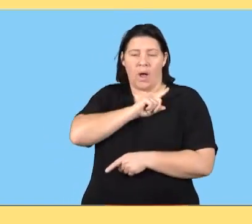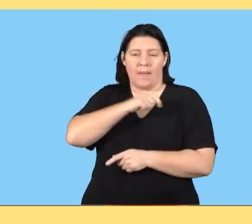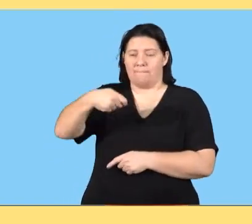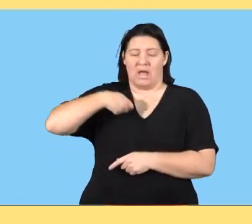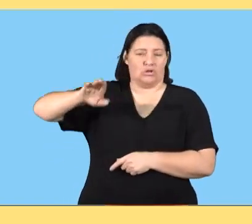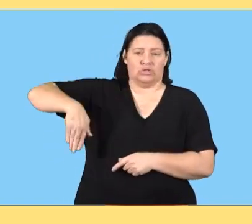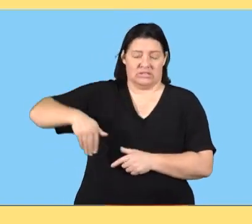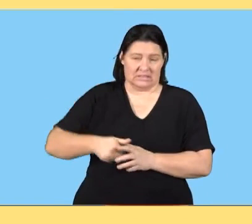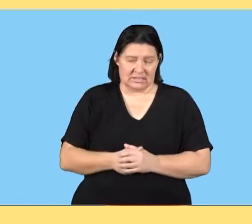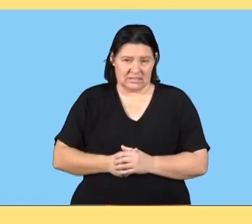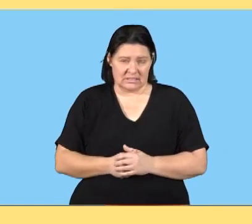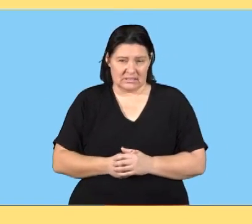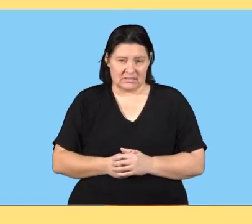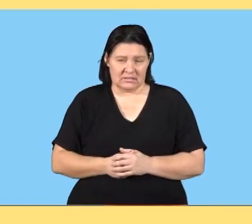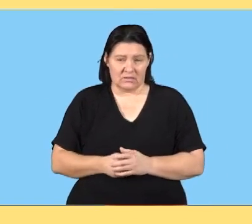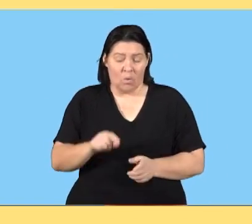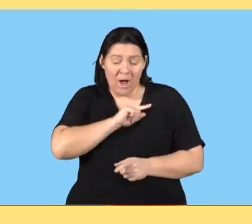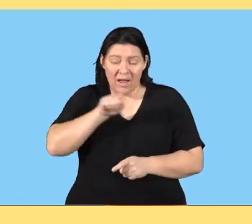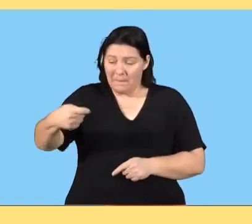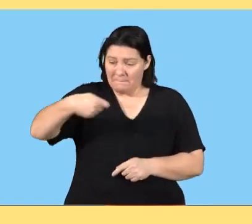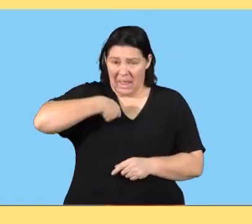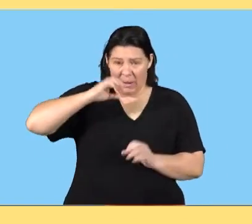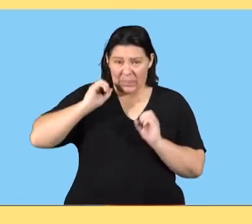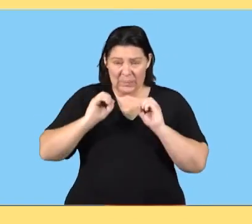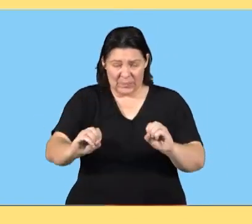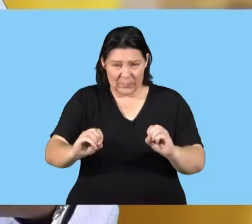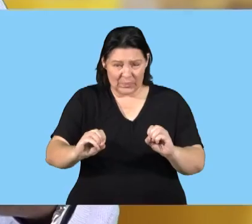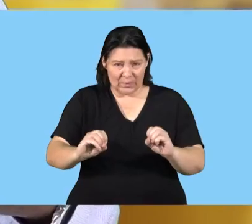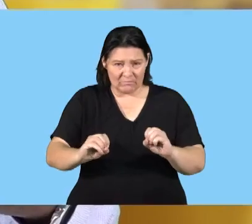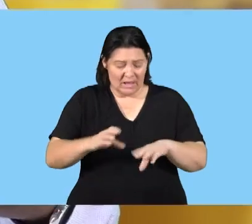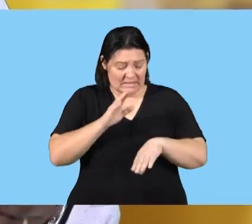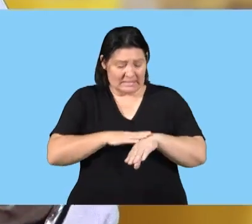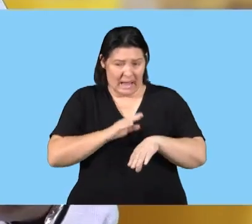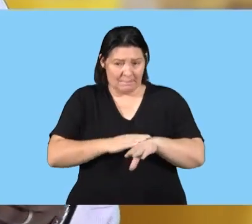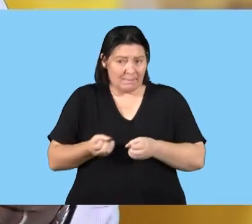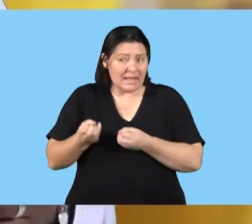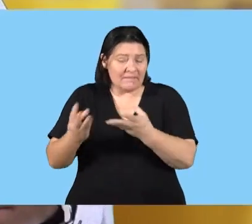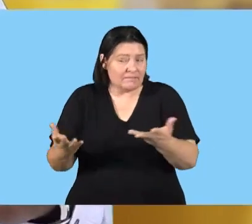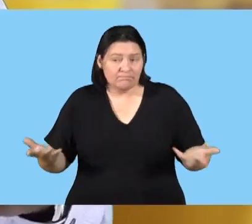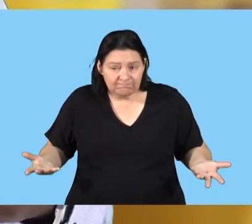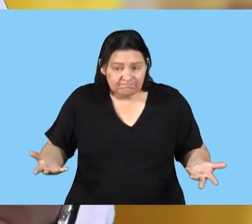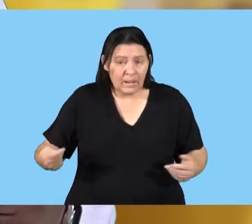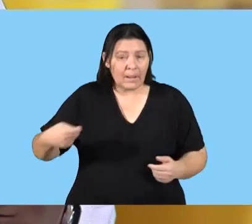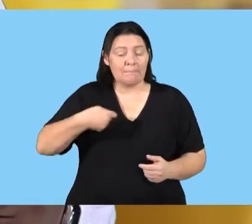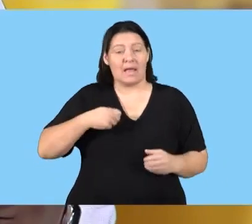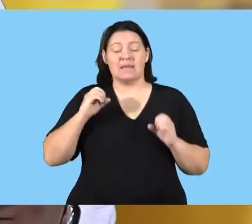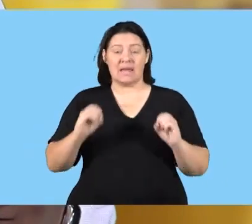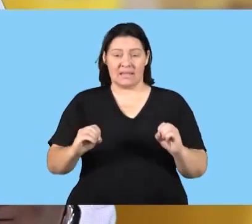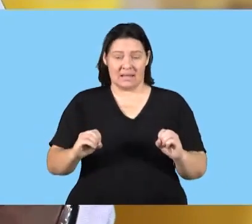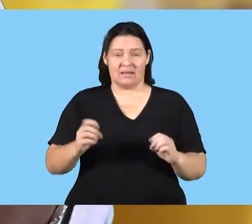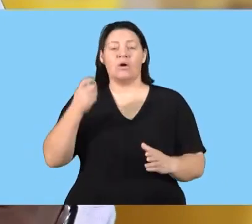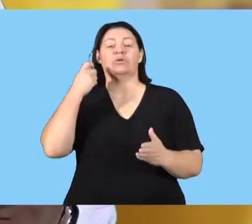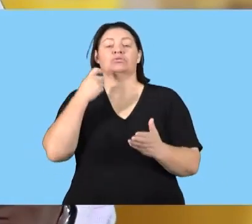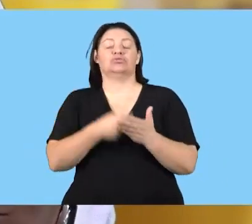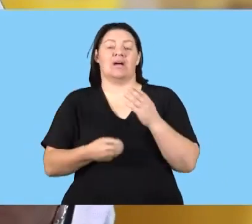debtors overdue accounts. So when our debtors do not pay us according to the time that we would have given them, we